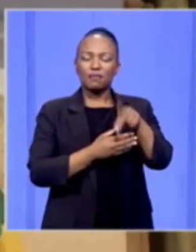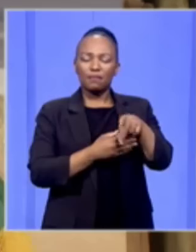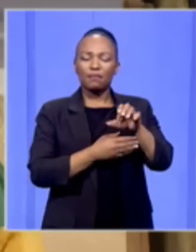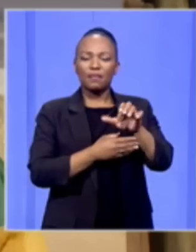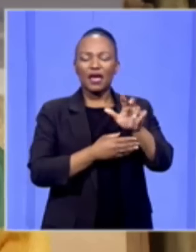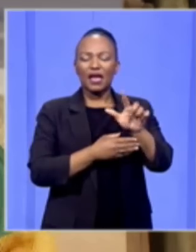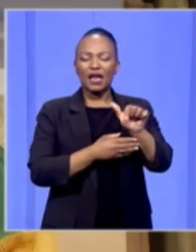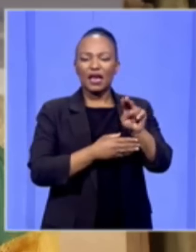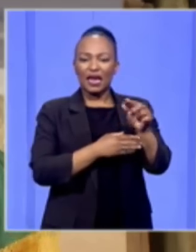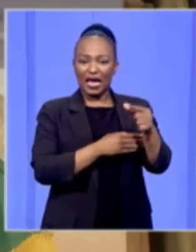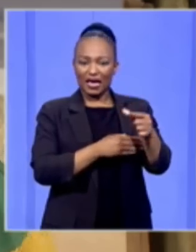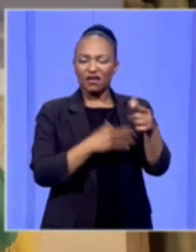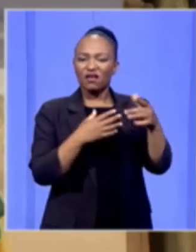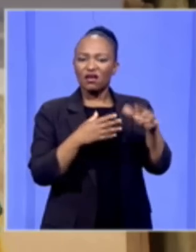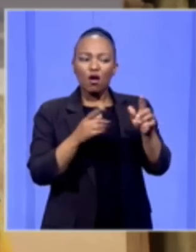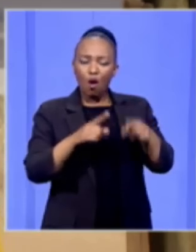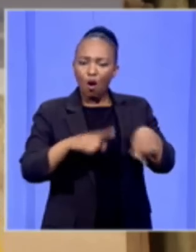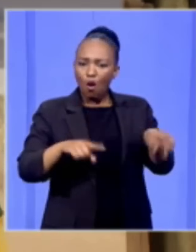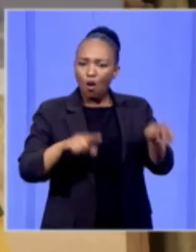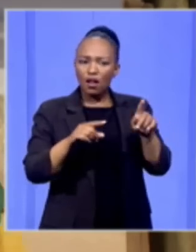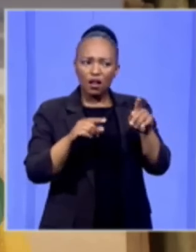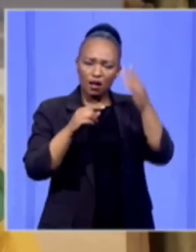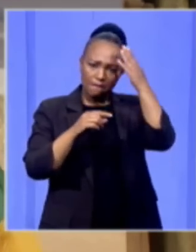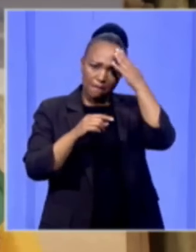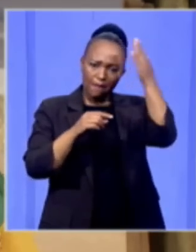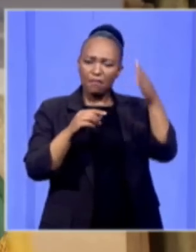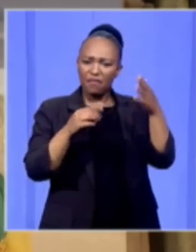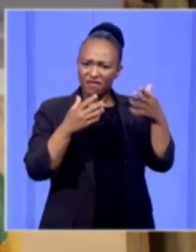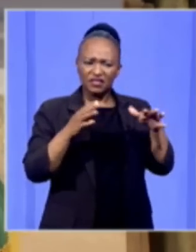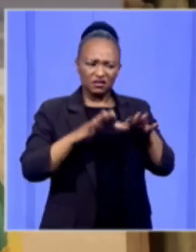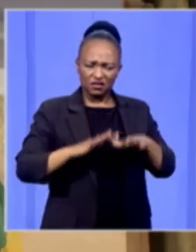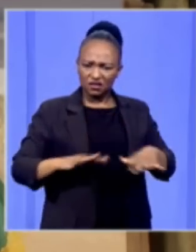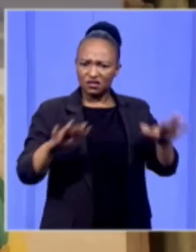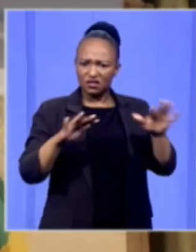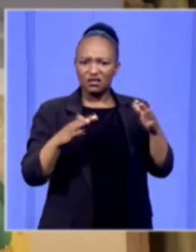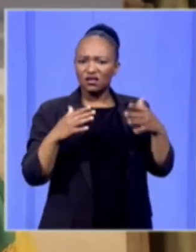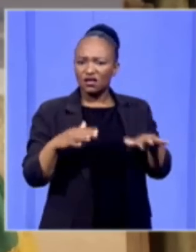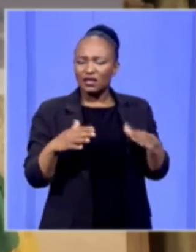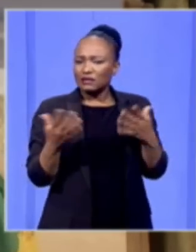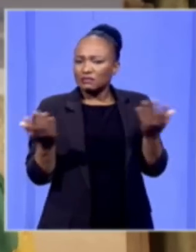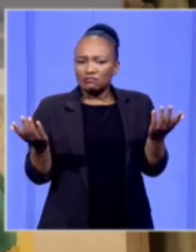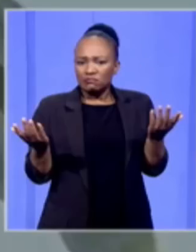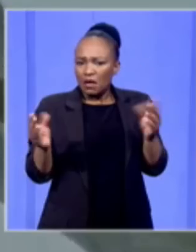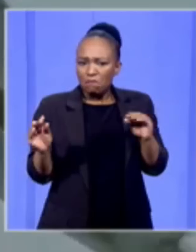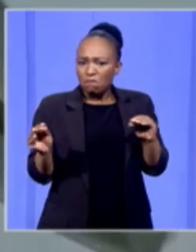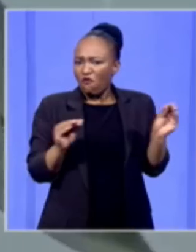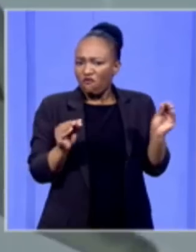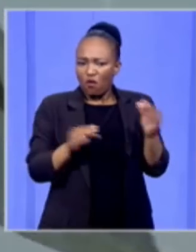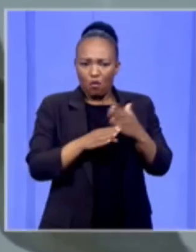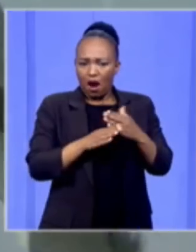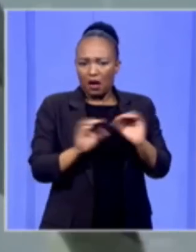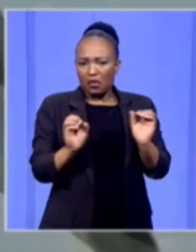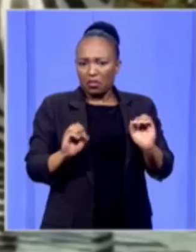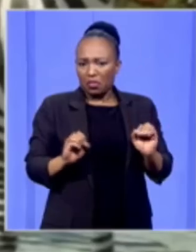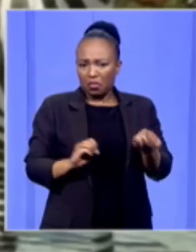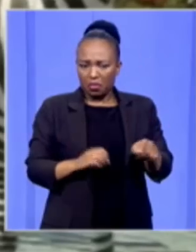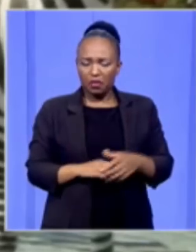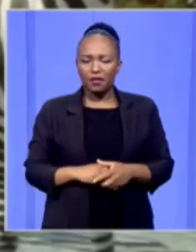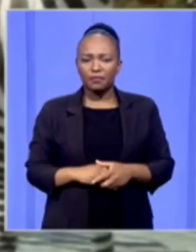graduatileng ko di tertiary ba tabogile ka hamara ga ipelegeng ka gore ga gona ditiro.